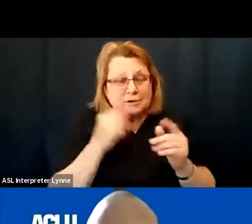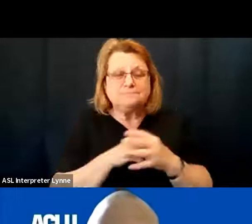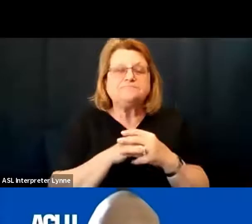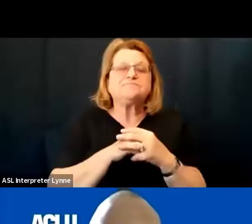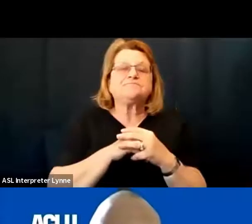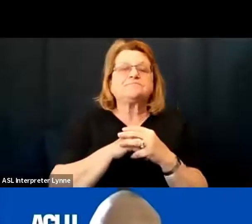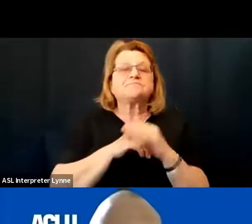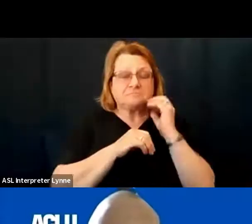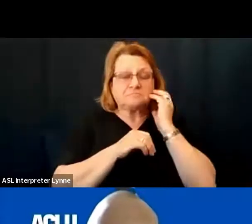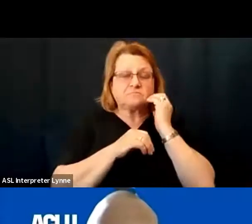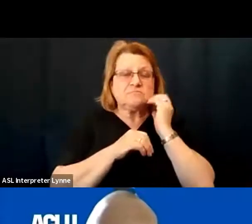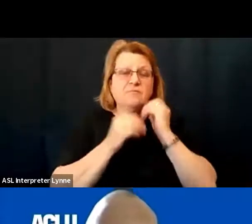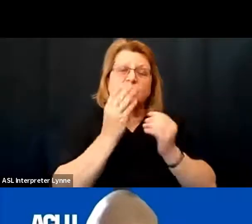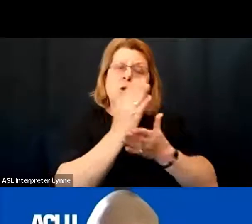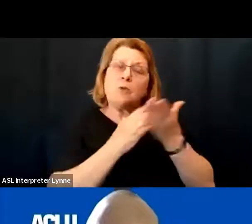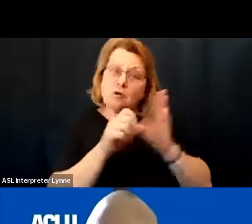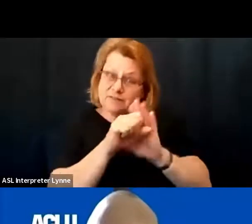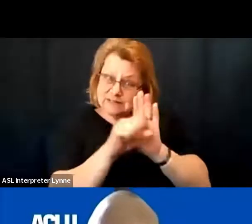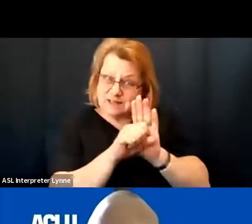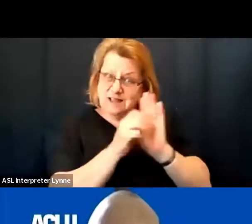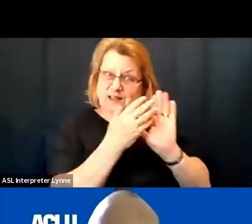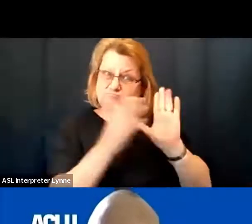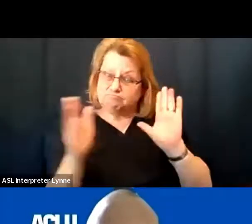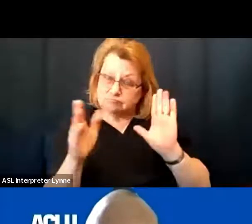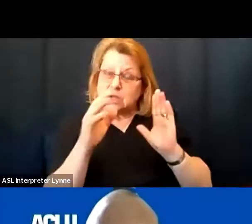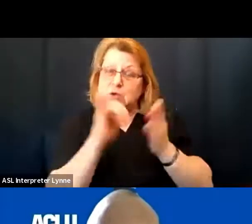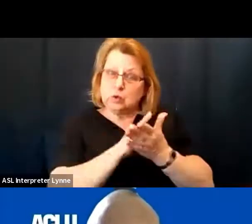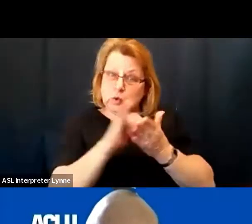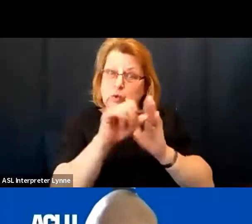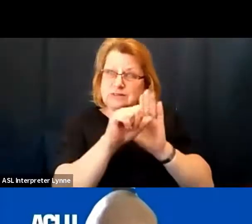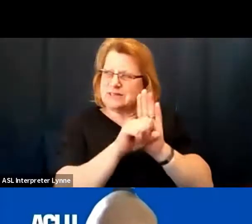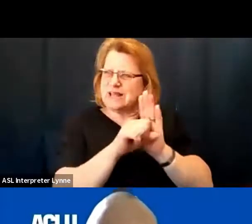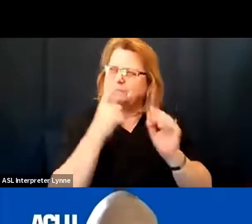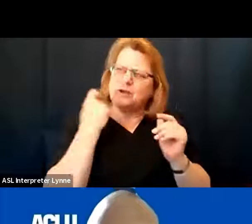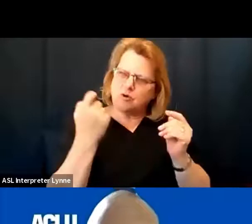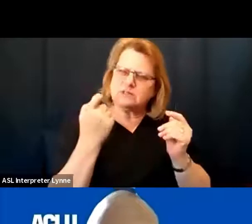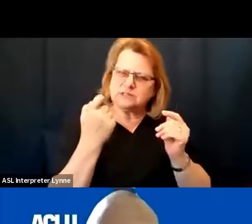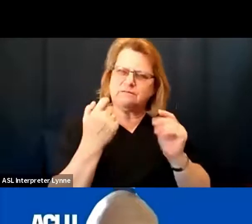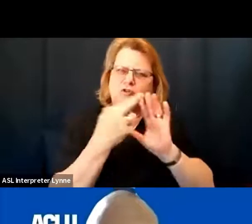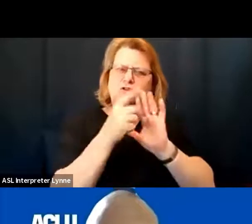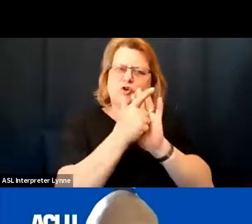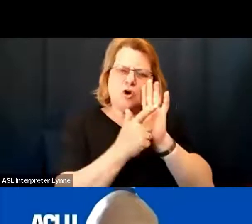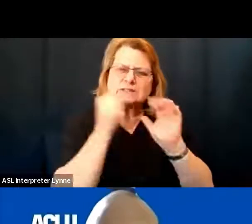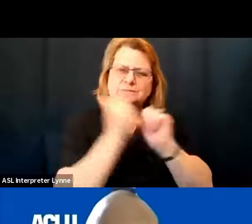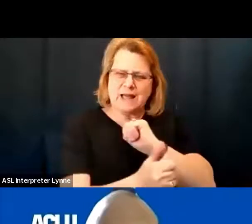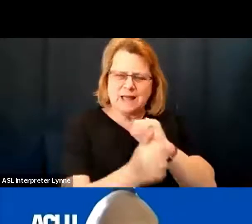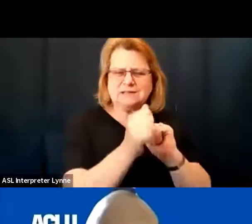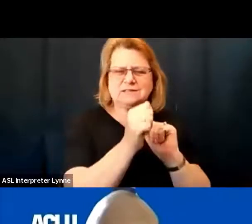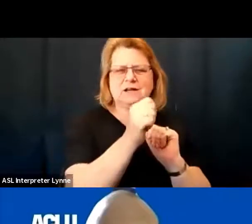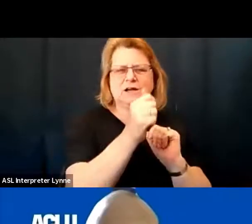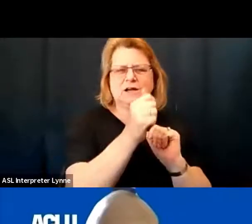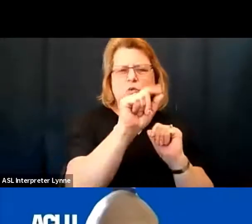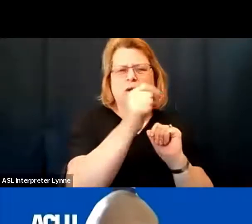in parts of the state and now across New York State, due to legislation that was passed in 2019, it's unlawful for